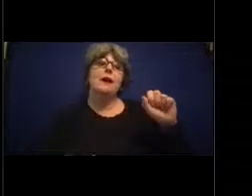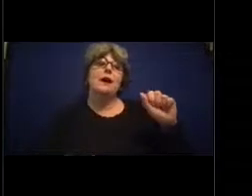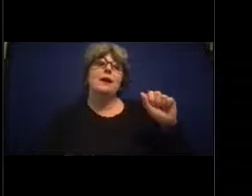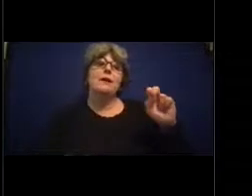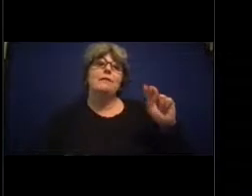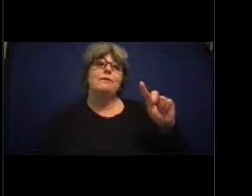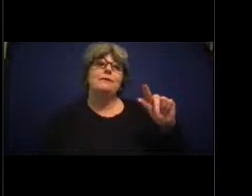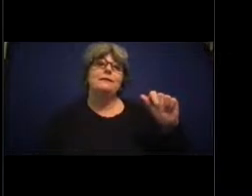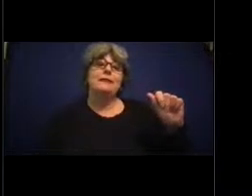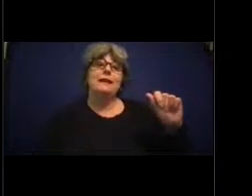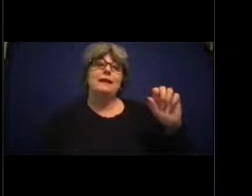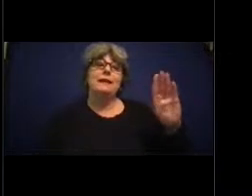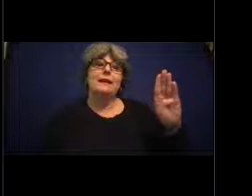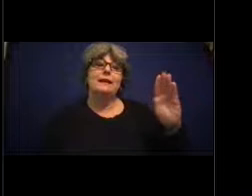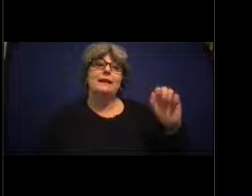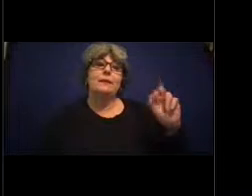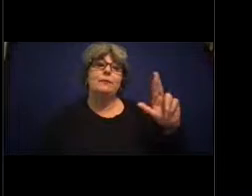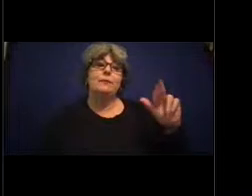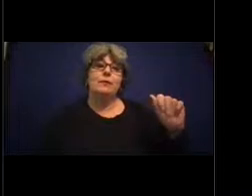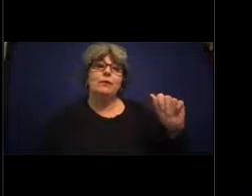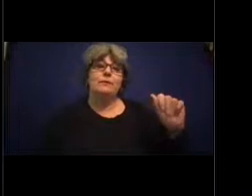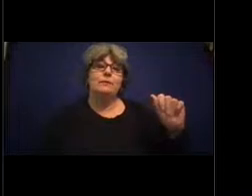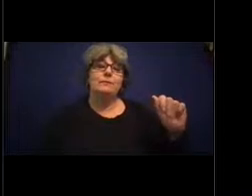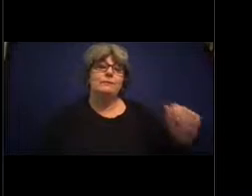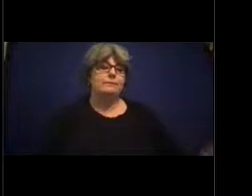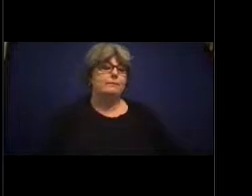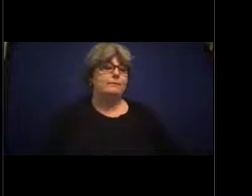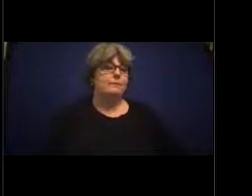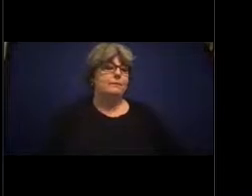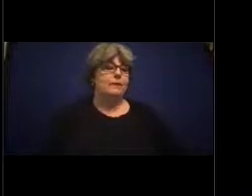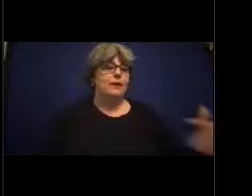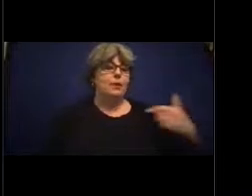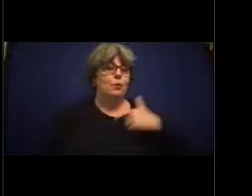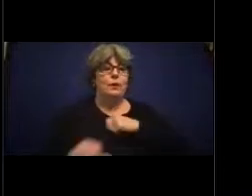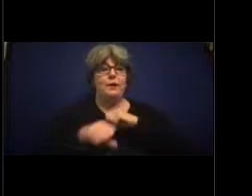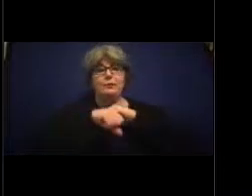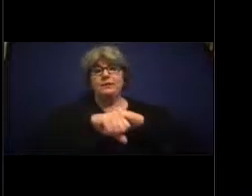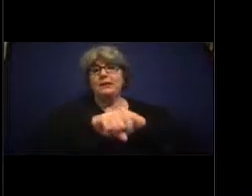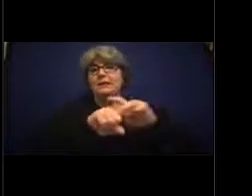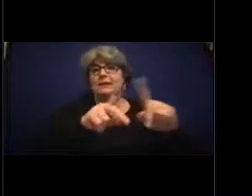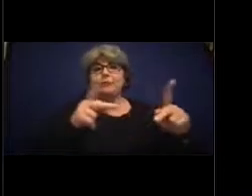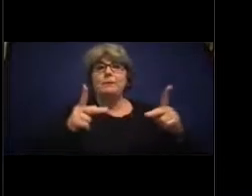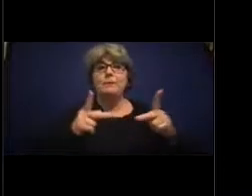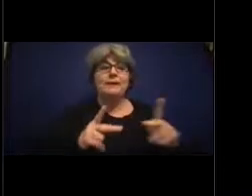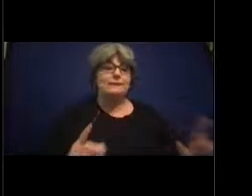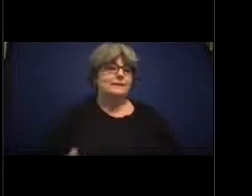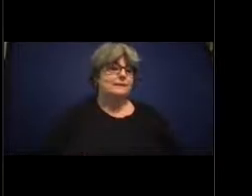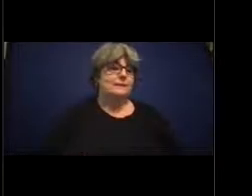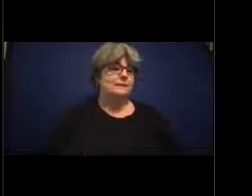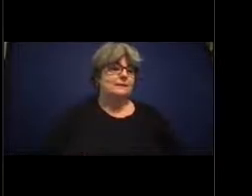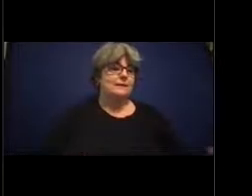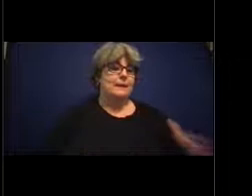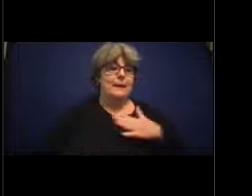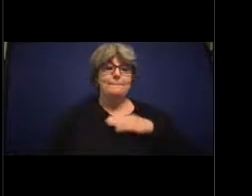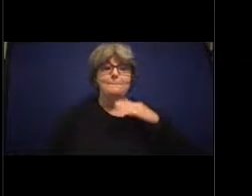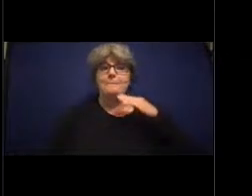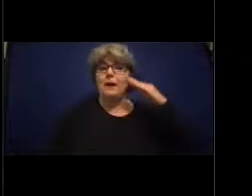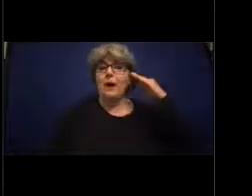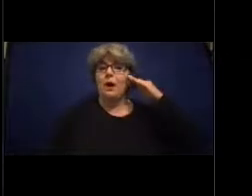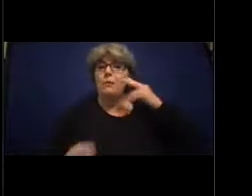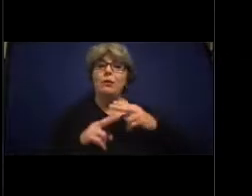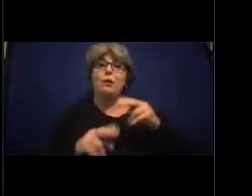I work for the Office of National Marine Sanctuaries, and we protect a number of different places around the country. And my home sanctuary is the Channel Islands